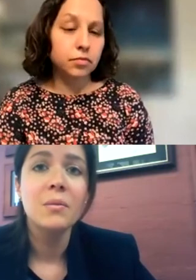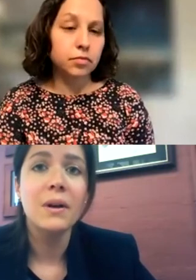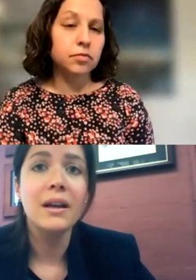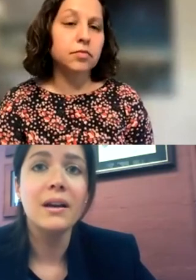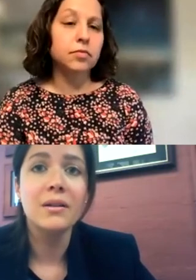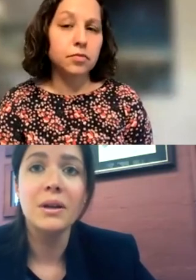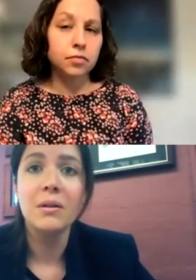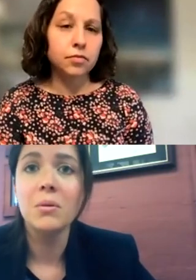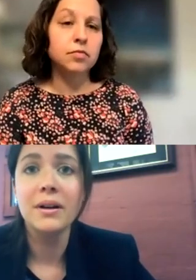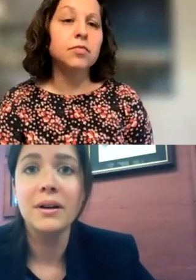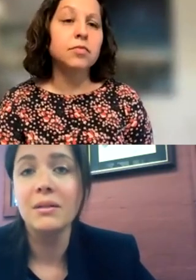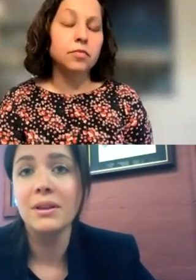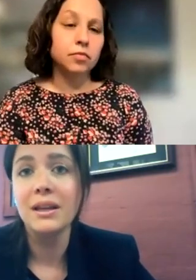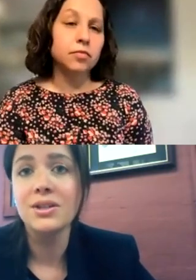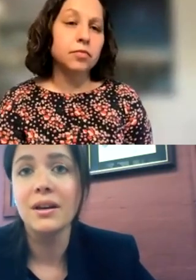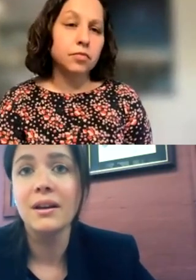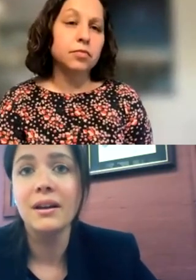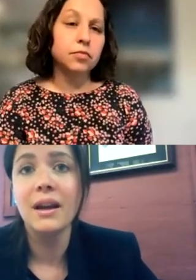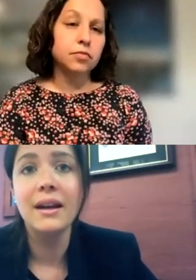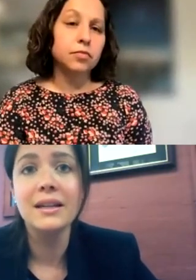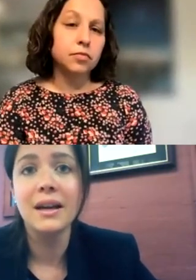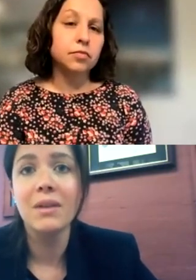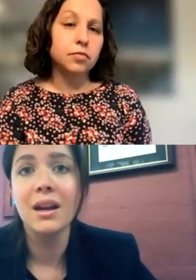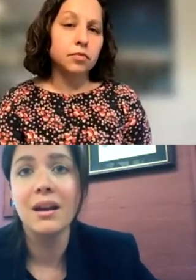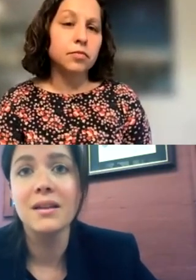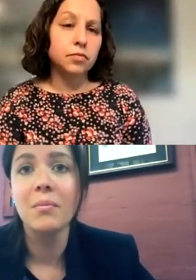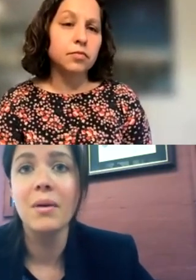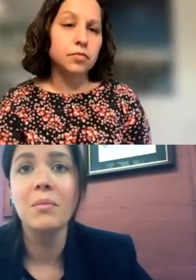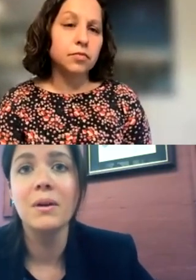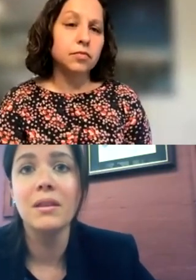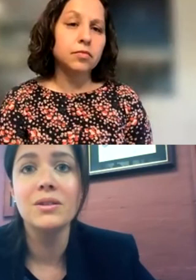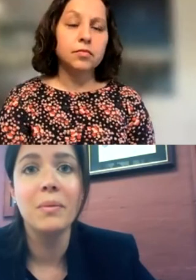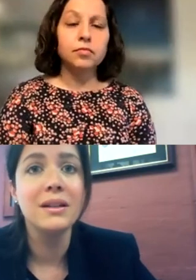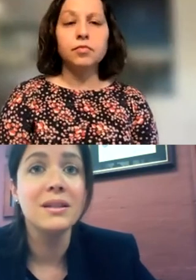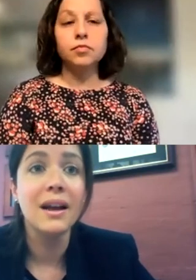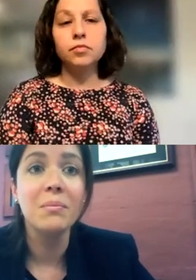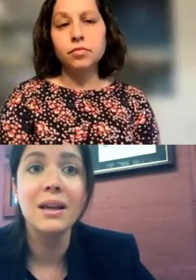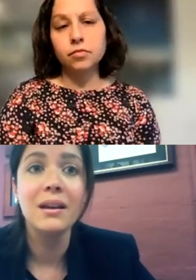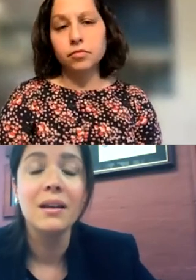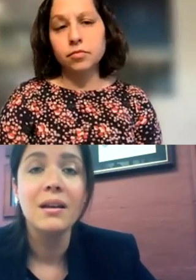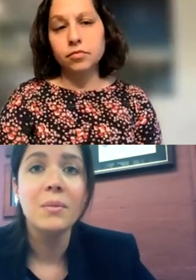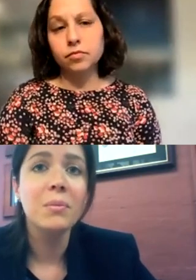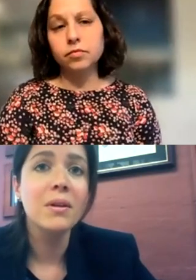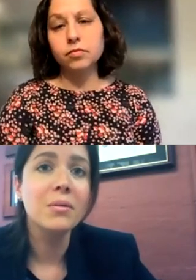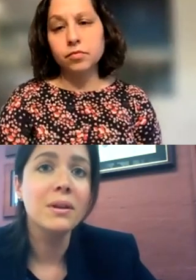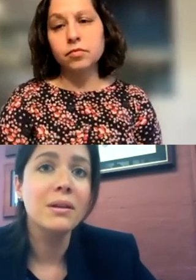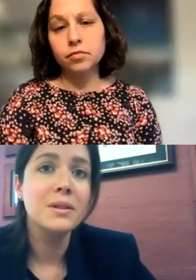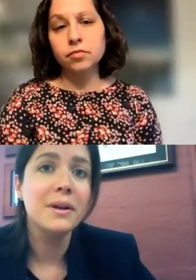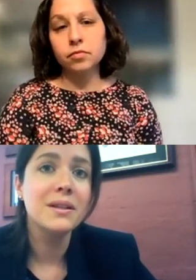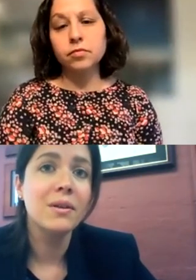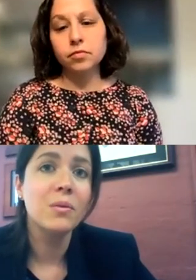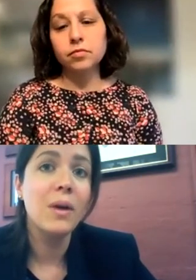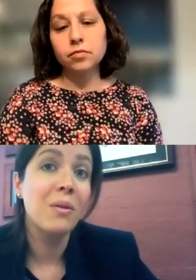next. But I agree wholeheartedly with Keisha. Anytime that it has come up in the domains that I am in, people are